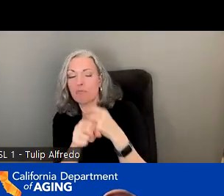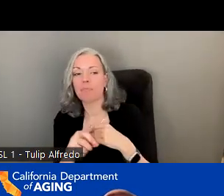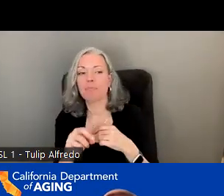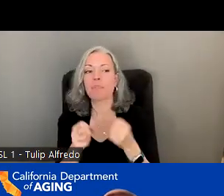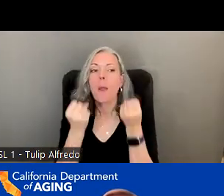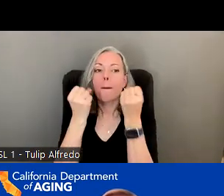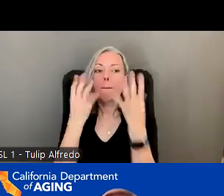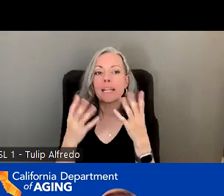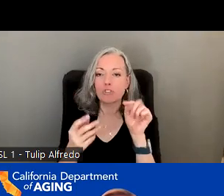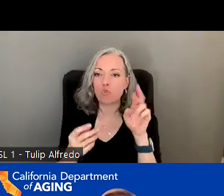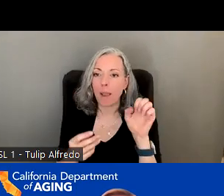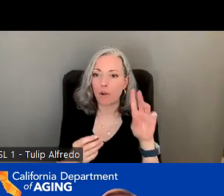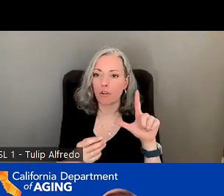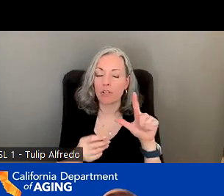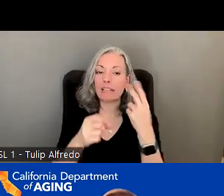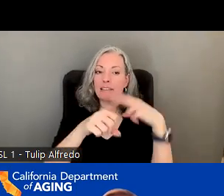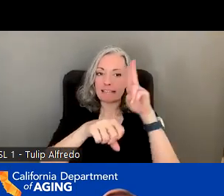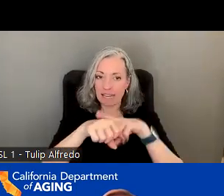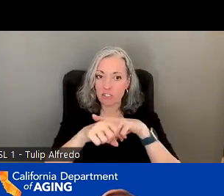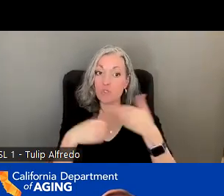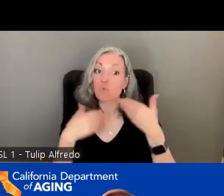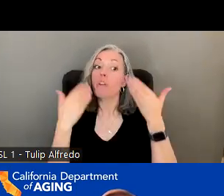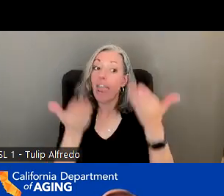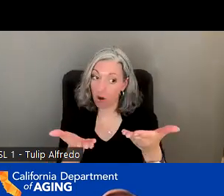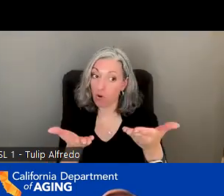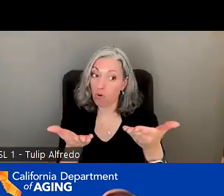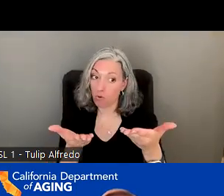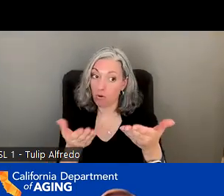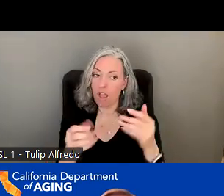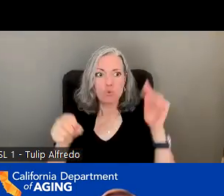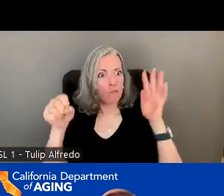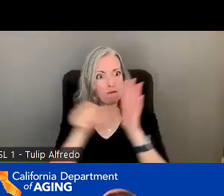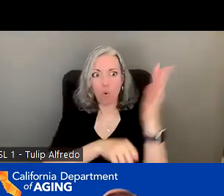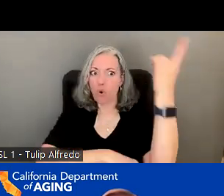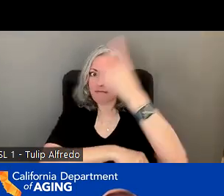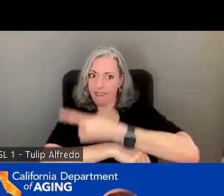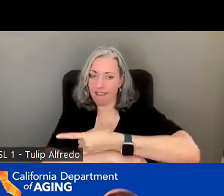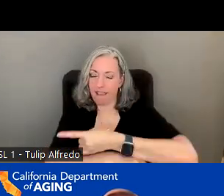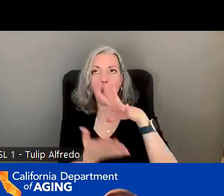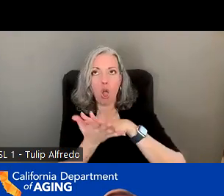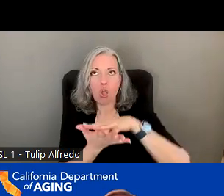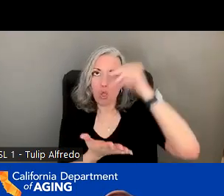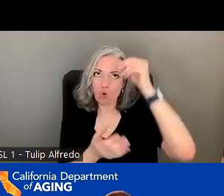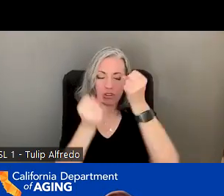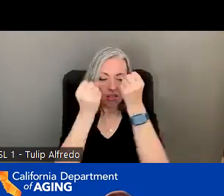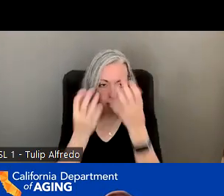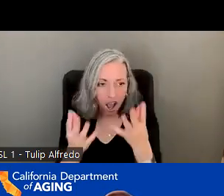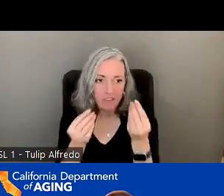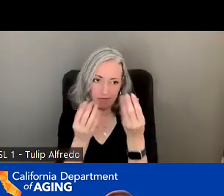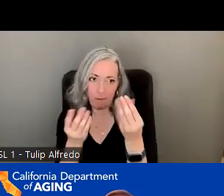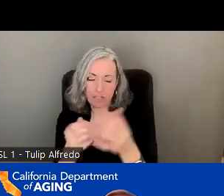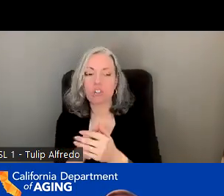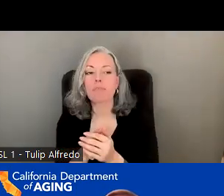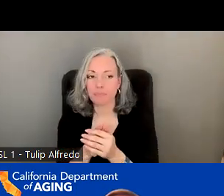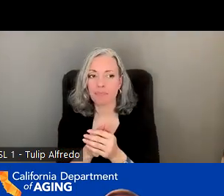many tribal nations were in attendance. It was a full-day session, great learning, great networking,